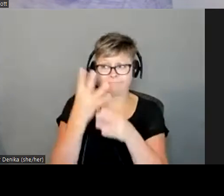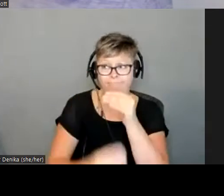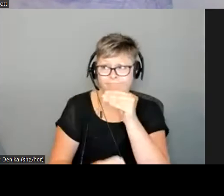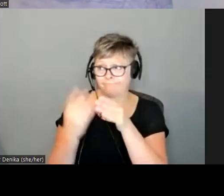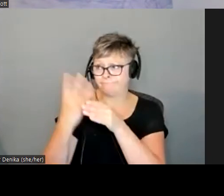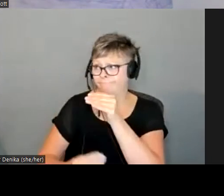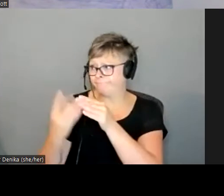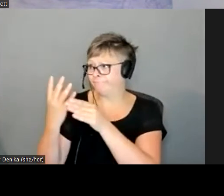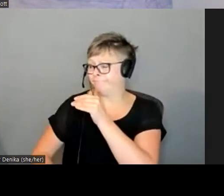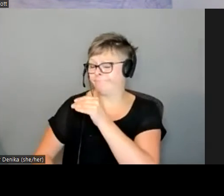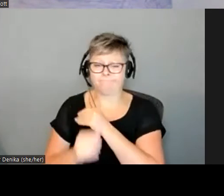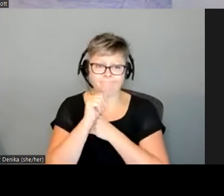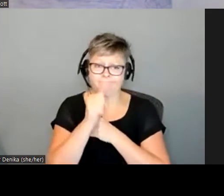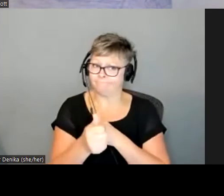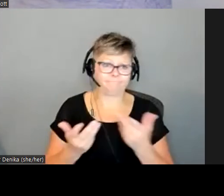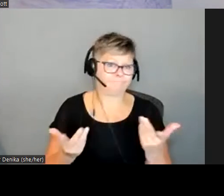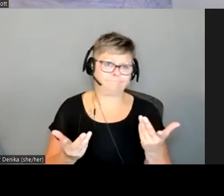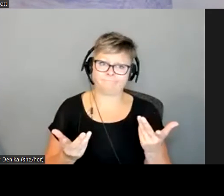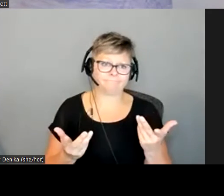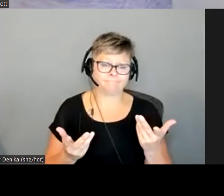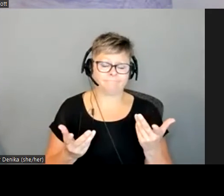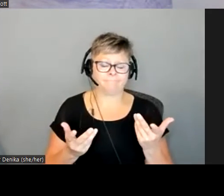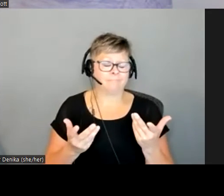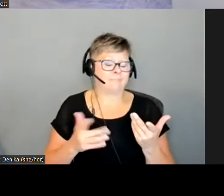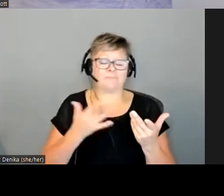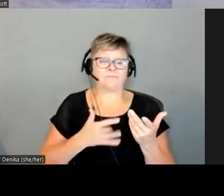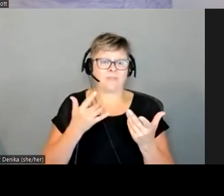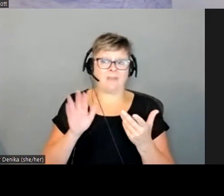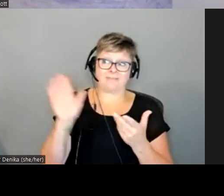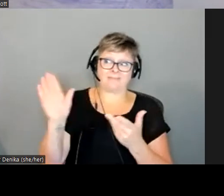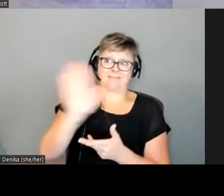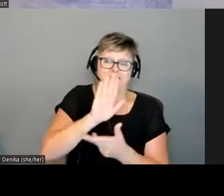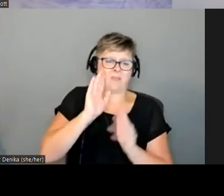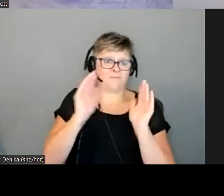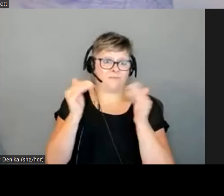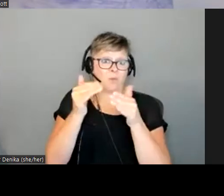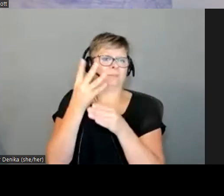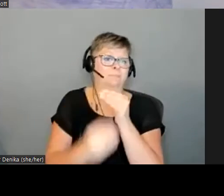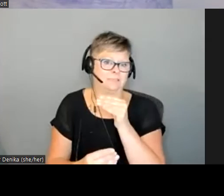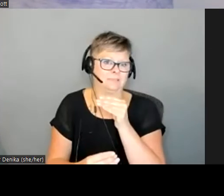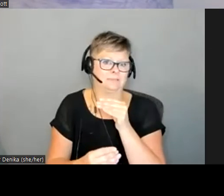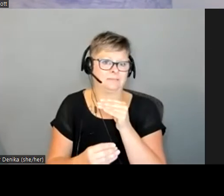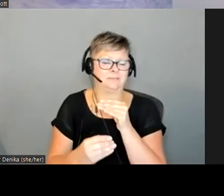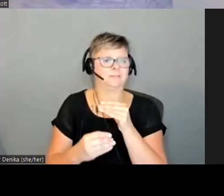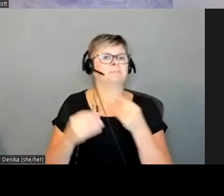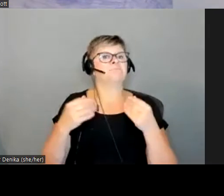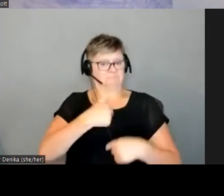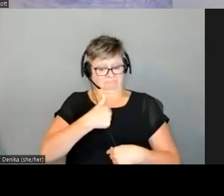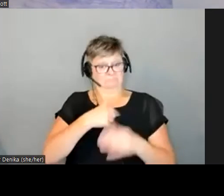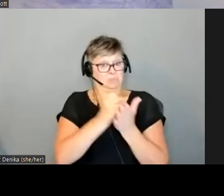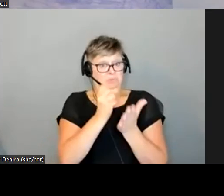that, you know, the focus just isn't there. And I think sometimes even within my practice, I see some of my